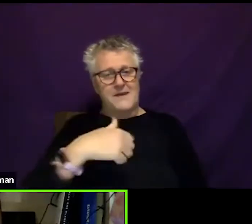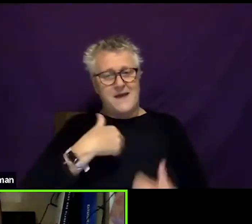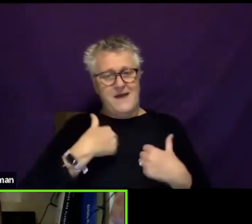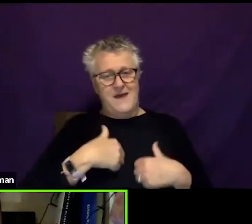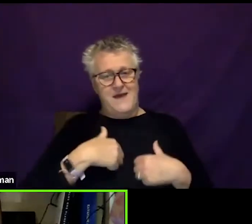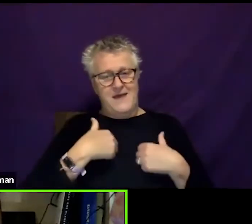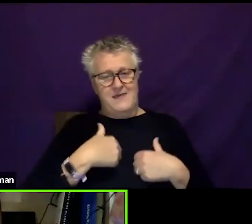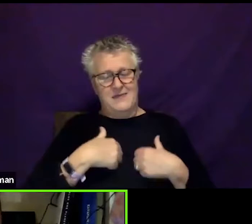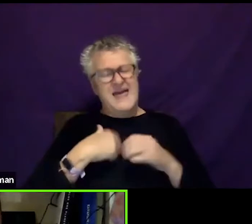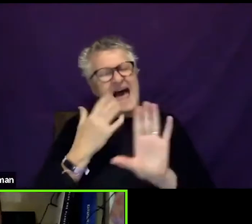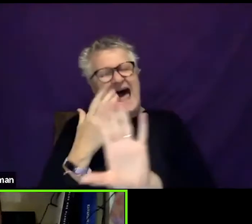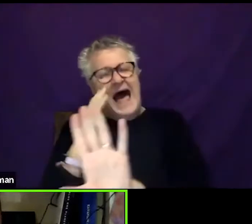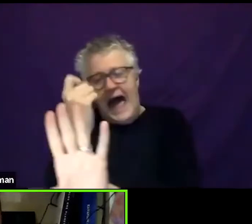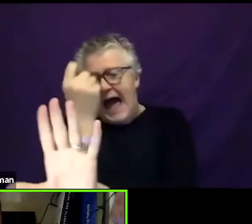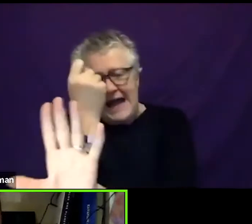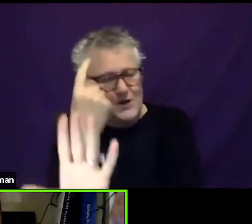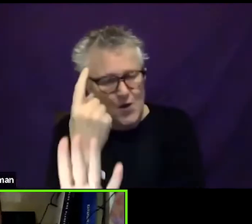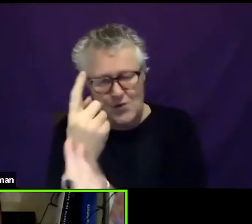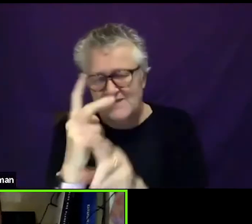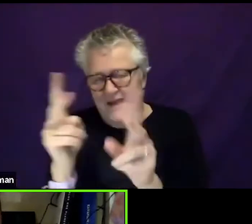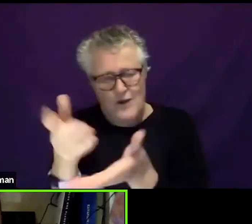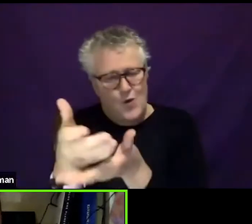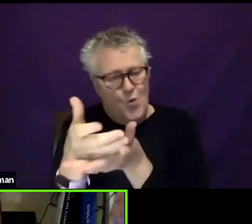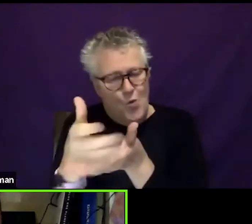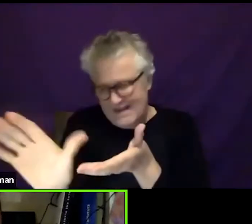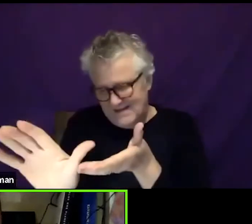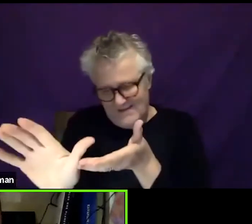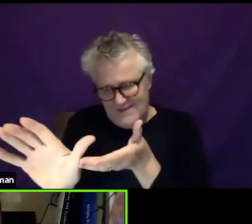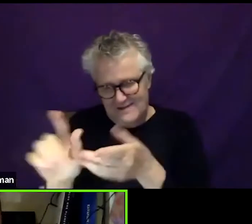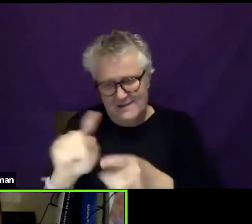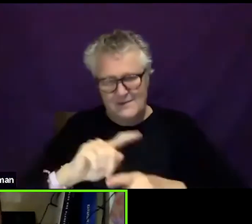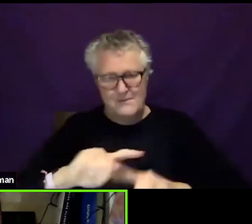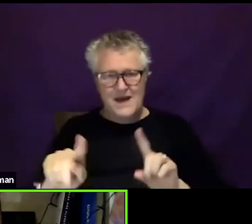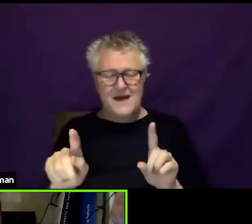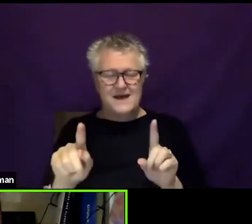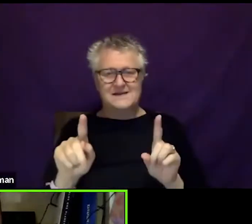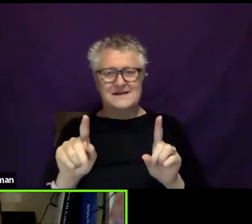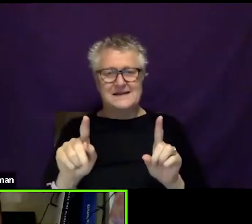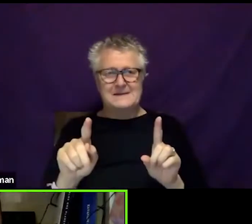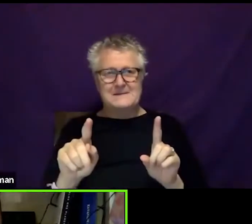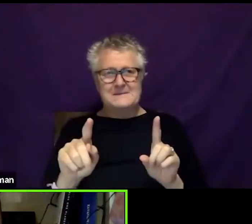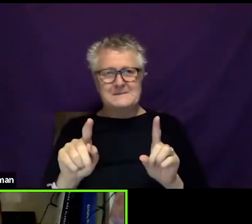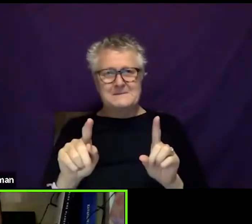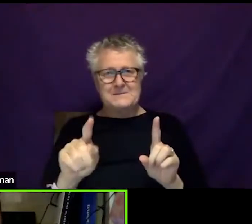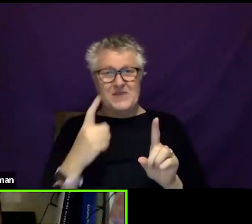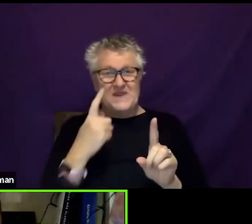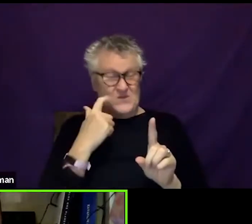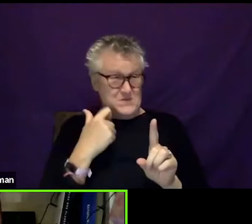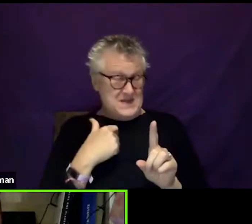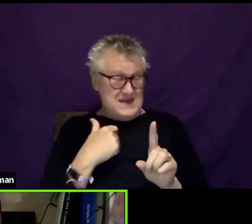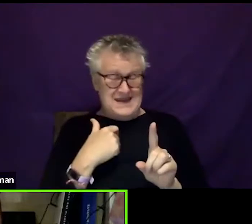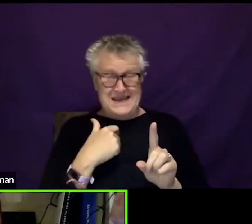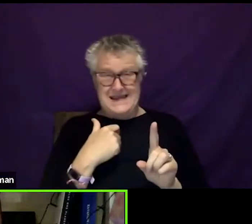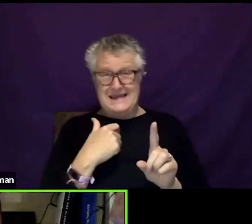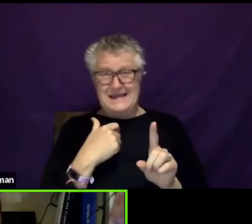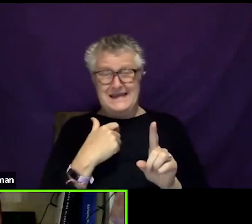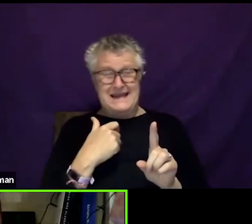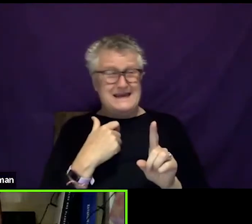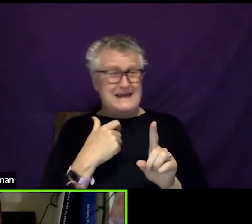have a bubble bath every day. Mm. There's something about being blind and being in water that is particularly uniquely lovely.